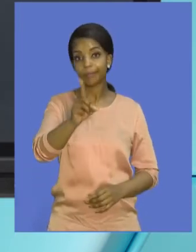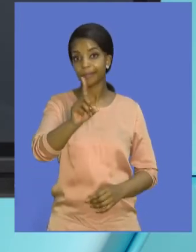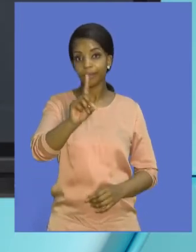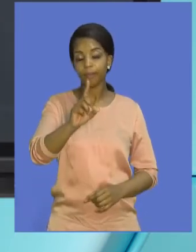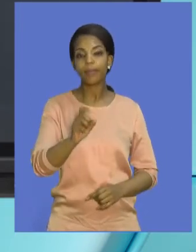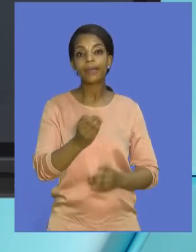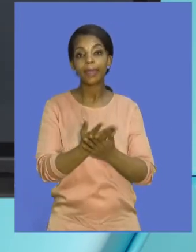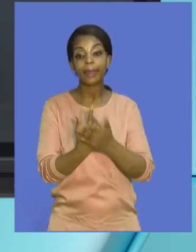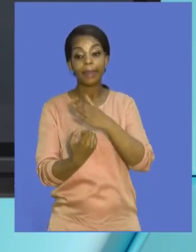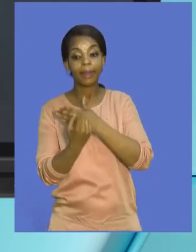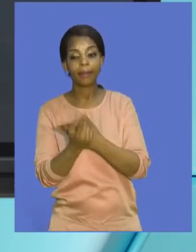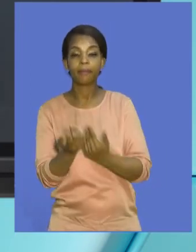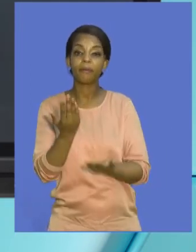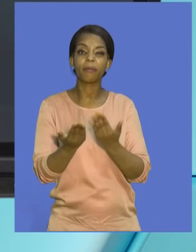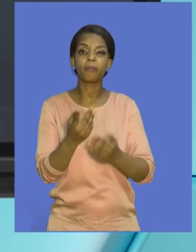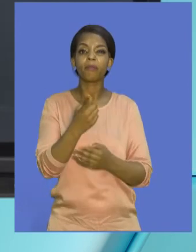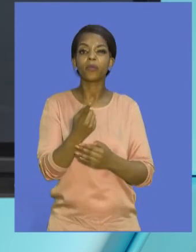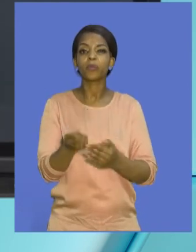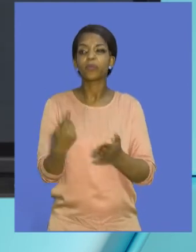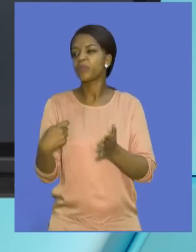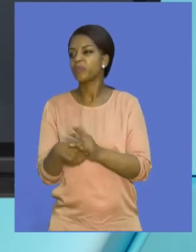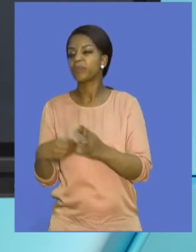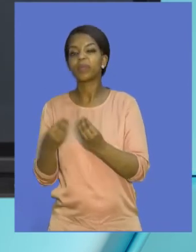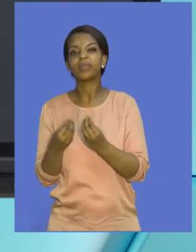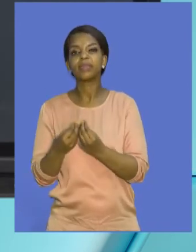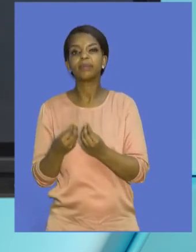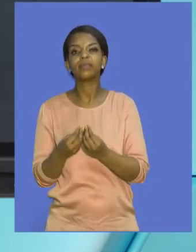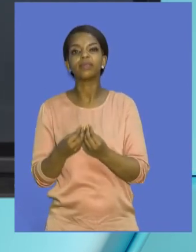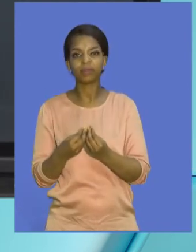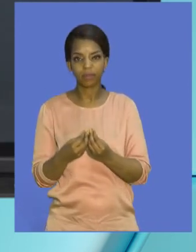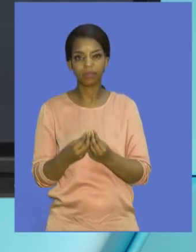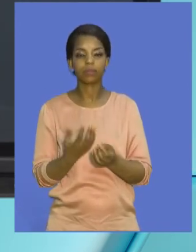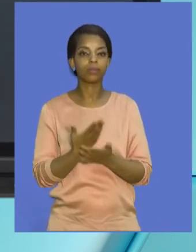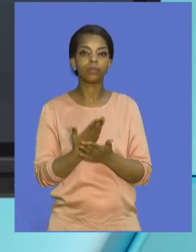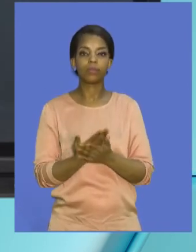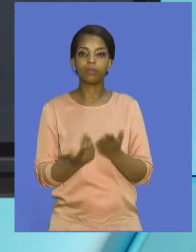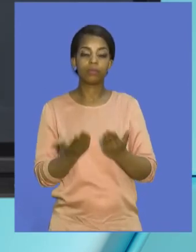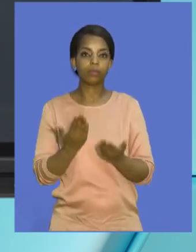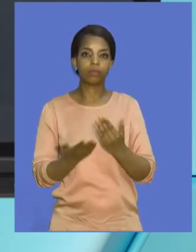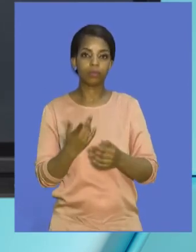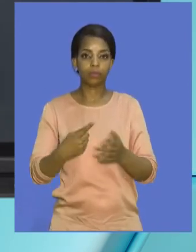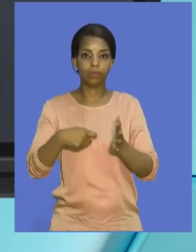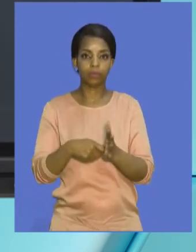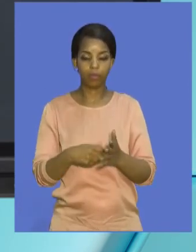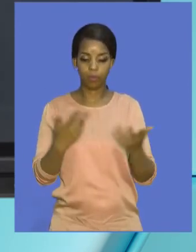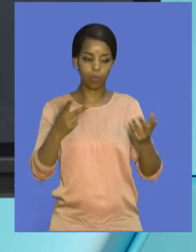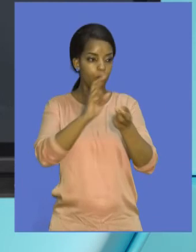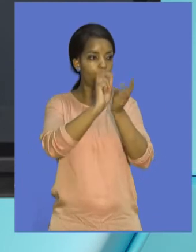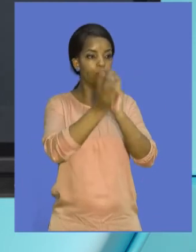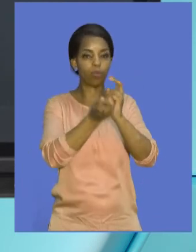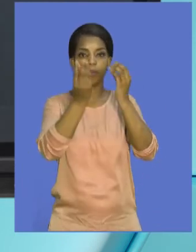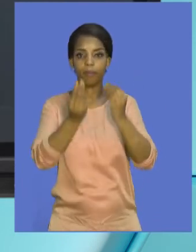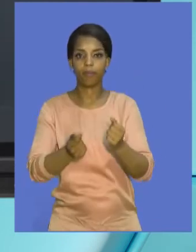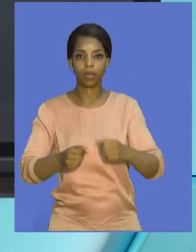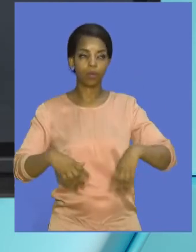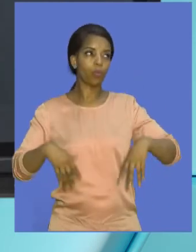on, the concept would be a hire purchase, right? Hire purchase in terms of you borrowing money, or like in